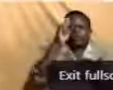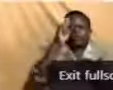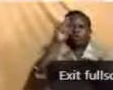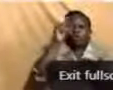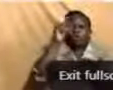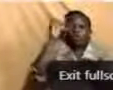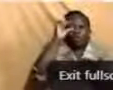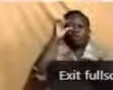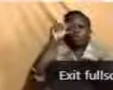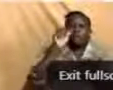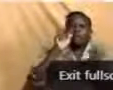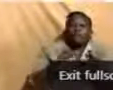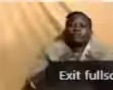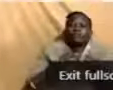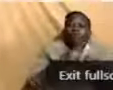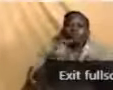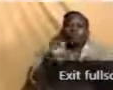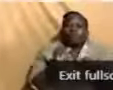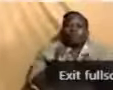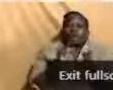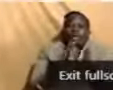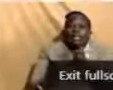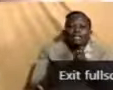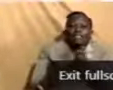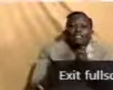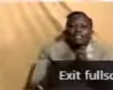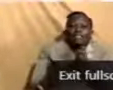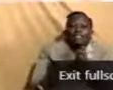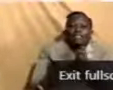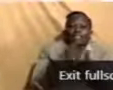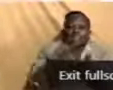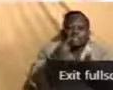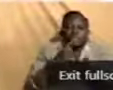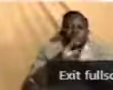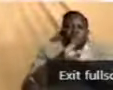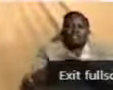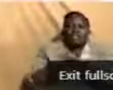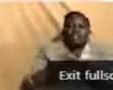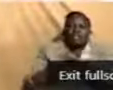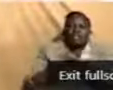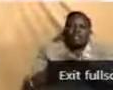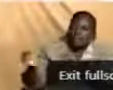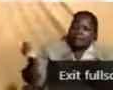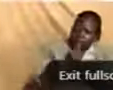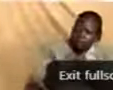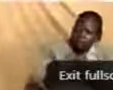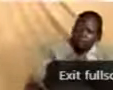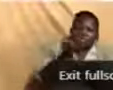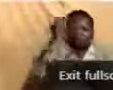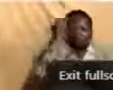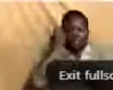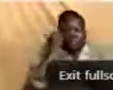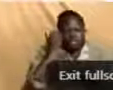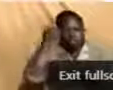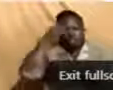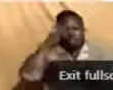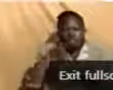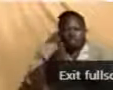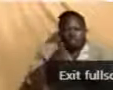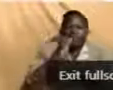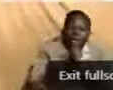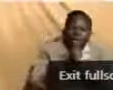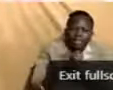sue the president right now, maybe in the Employment and Labor Relations Court, for the deficit in